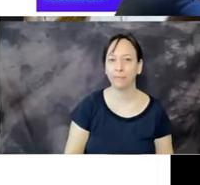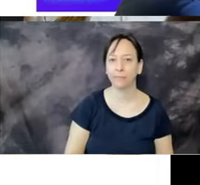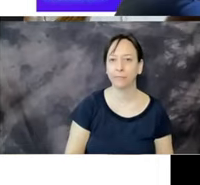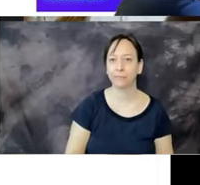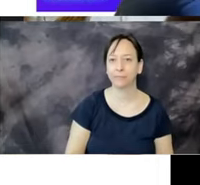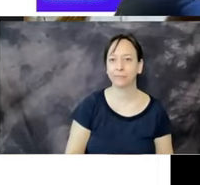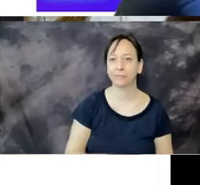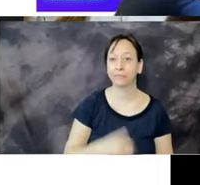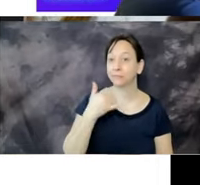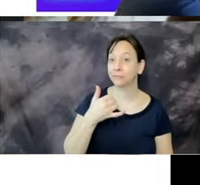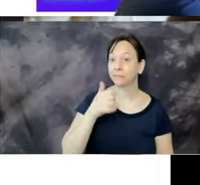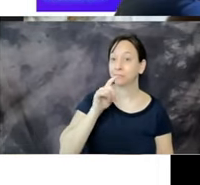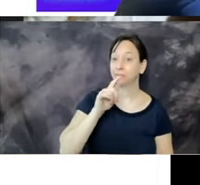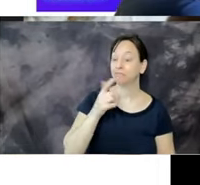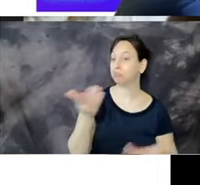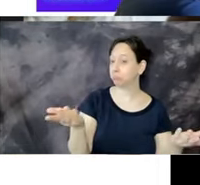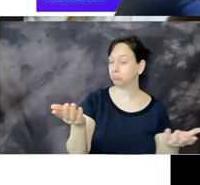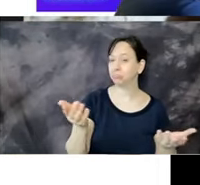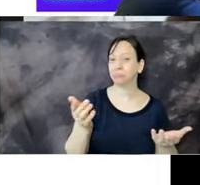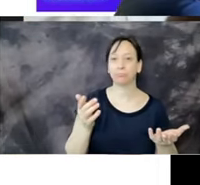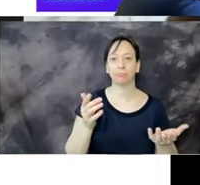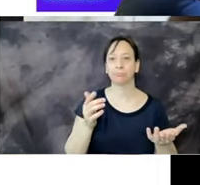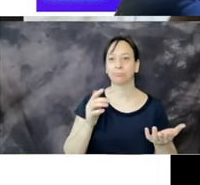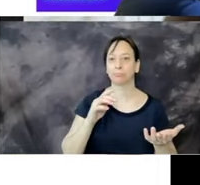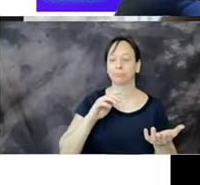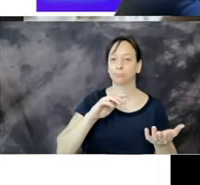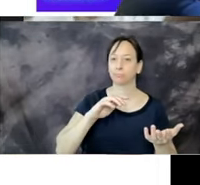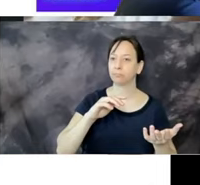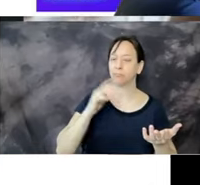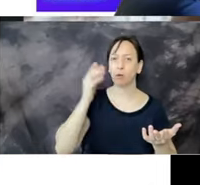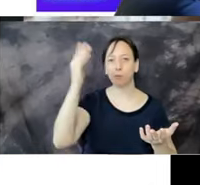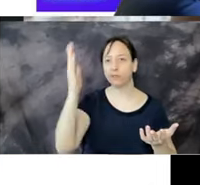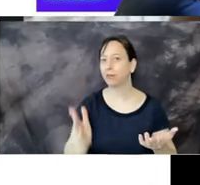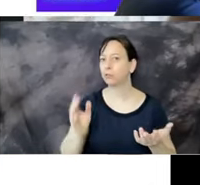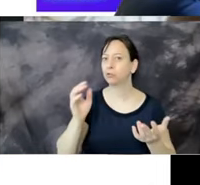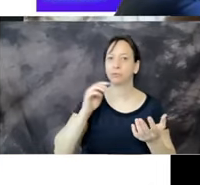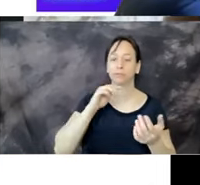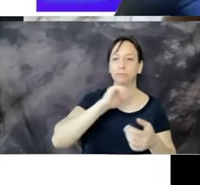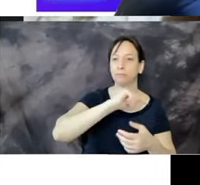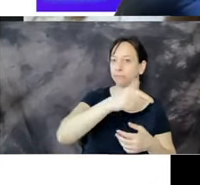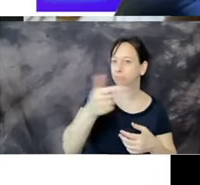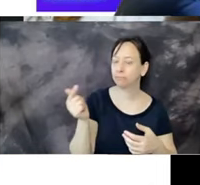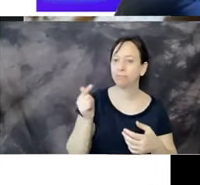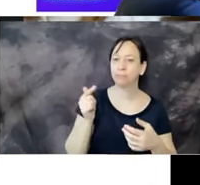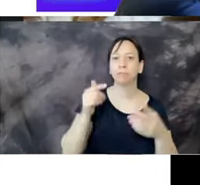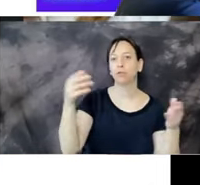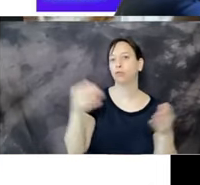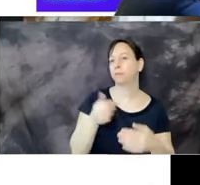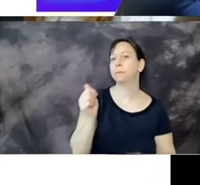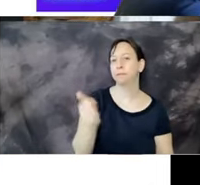And I'm just going to give an opportunity here for the rest of our presenters and supporters to introduce